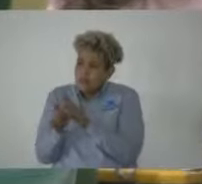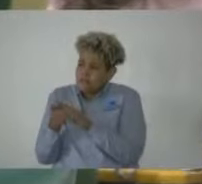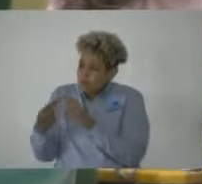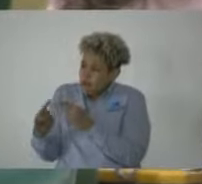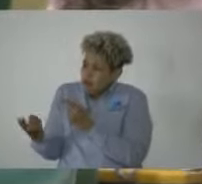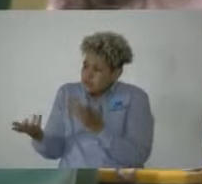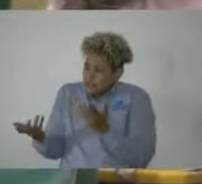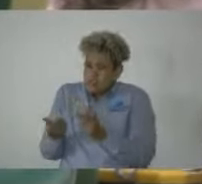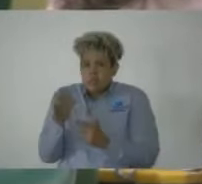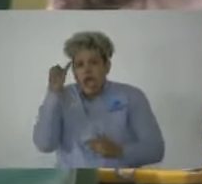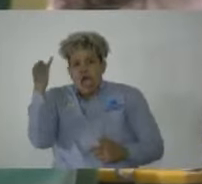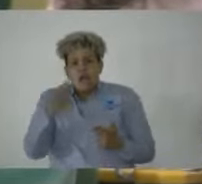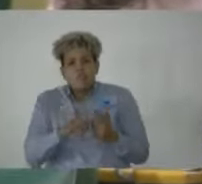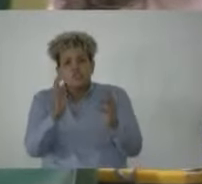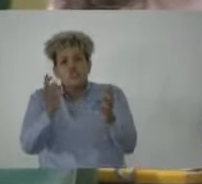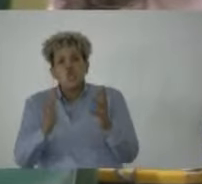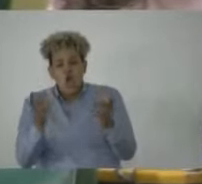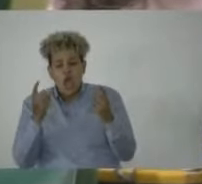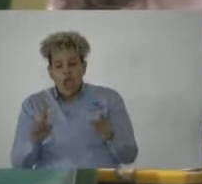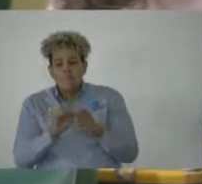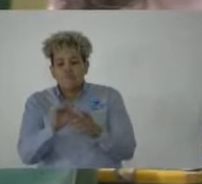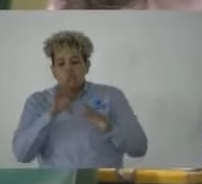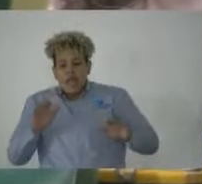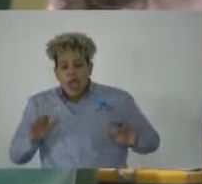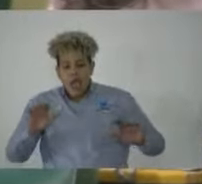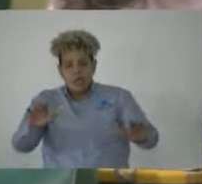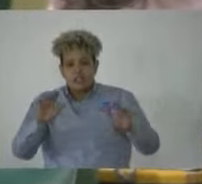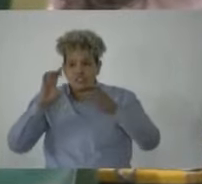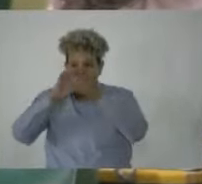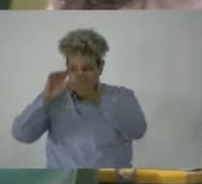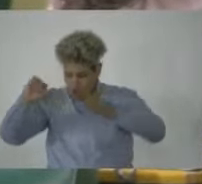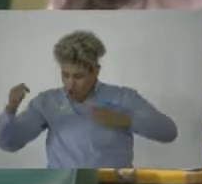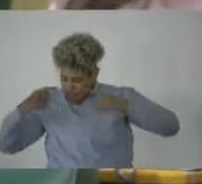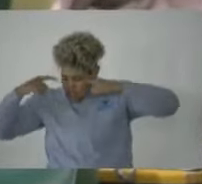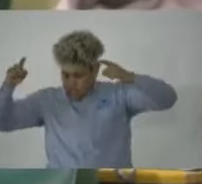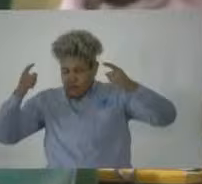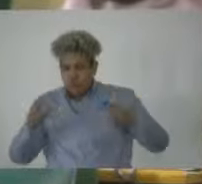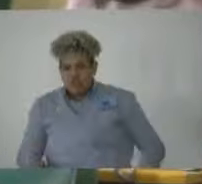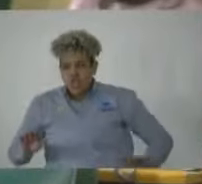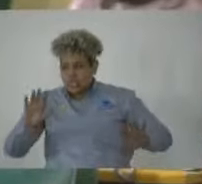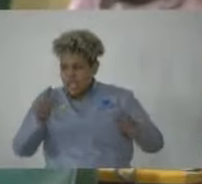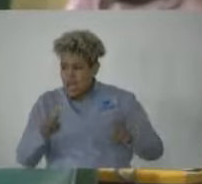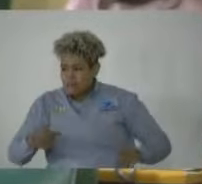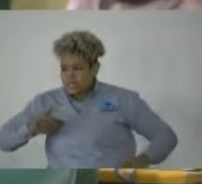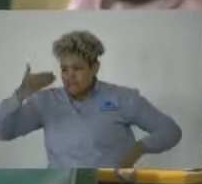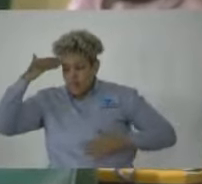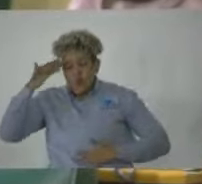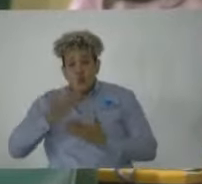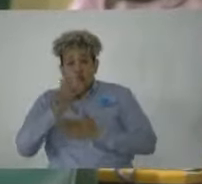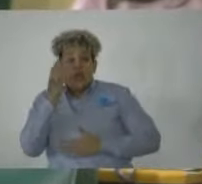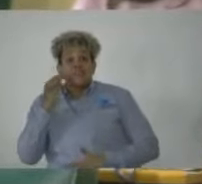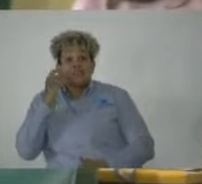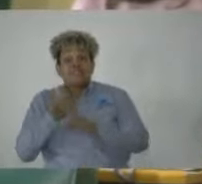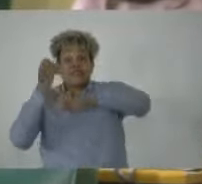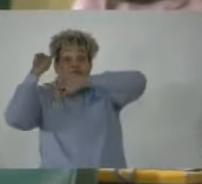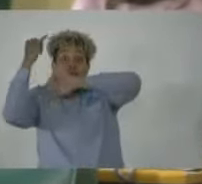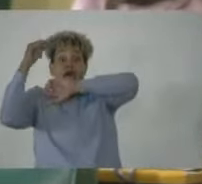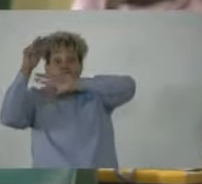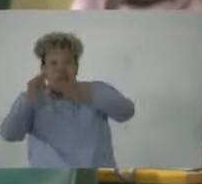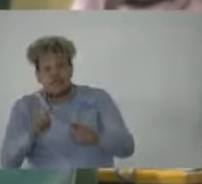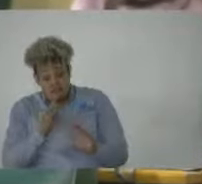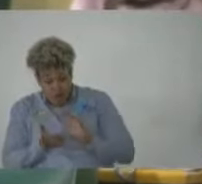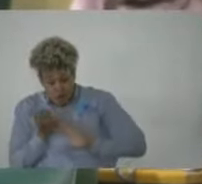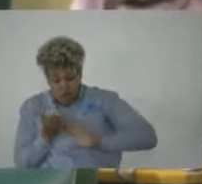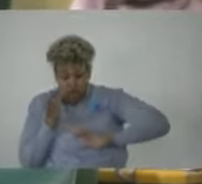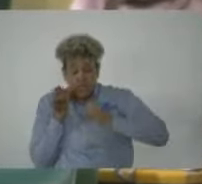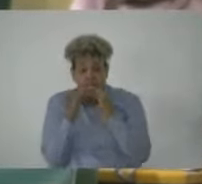sides between ideas and talk and action, on the other hand, achievement and results. I know by experience that the idea of operational